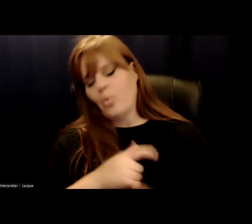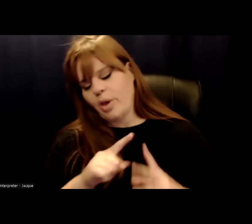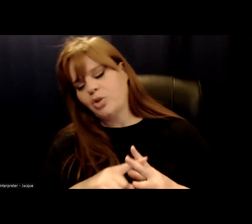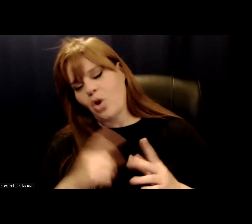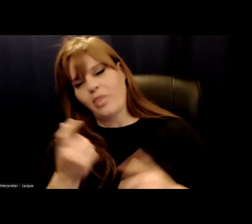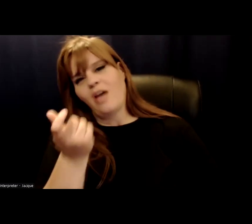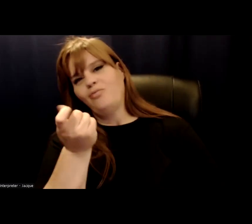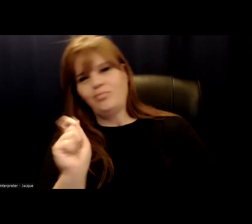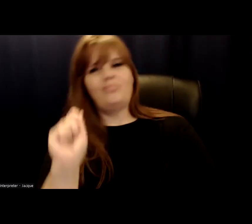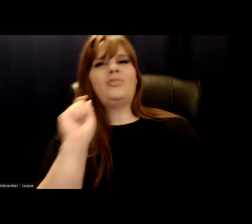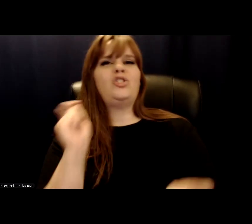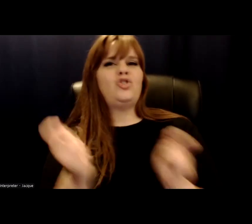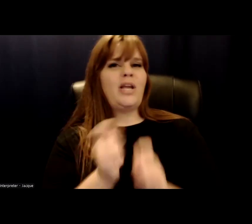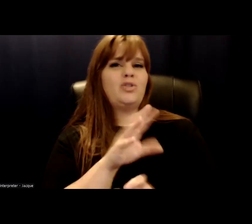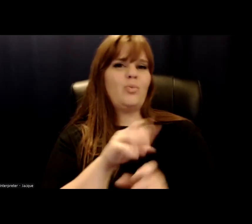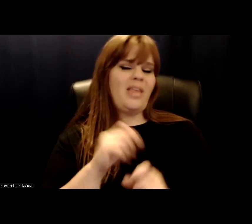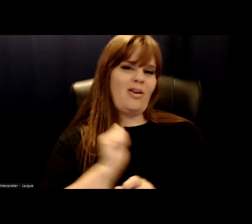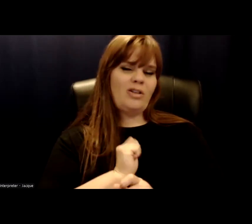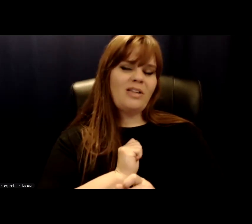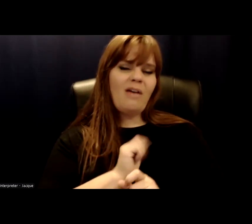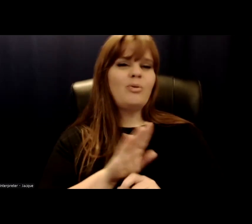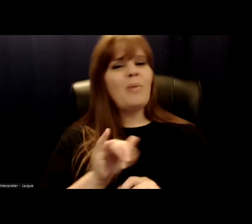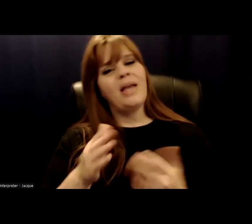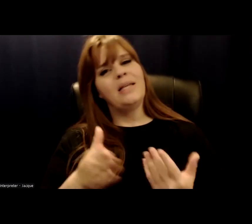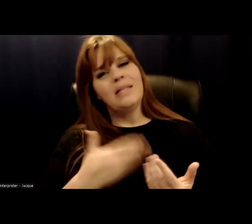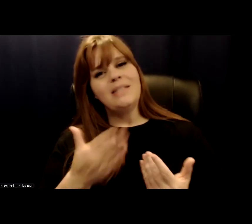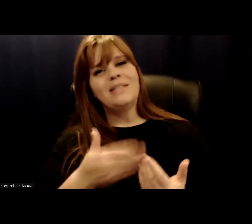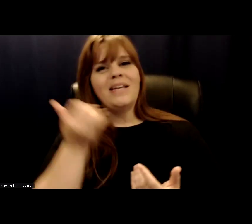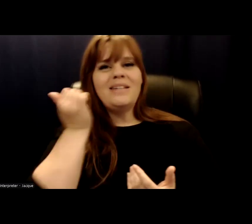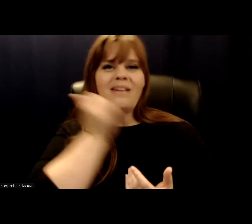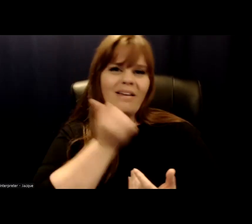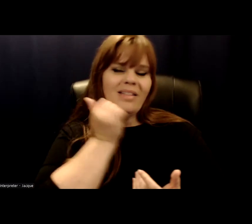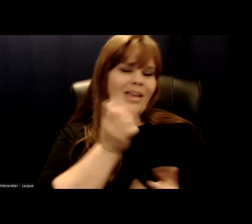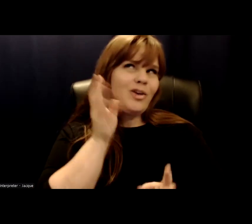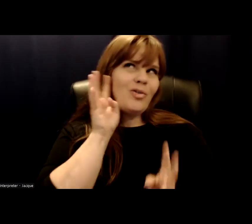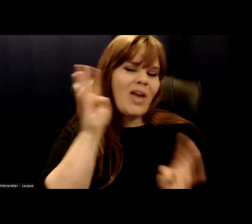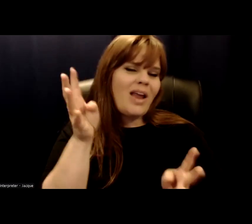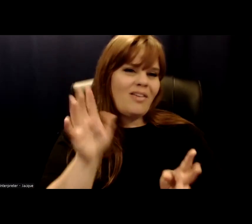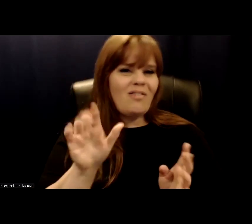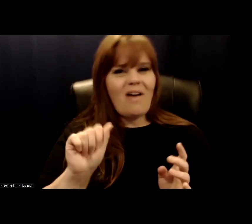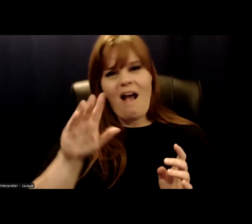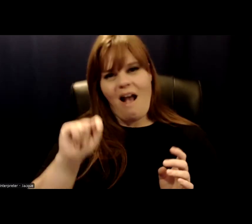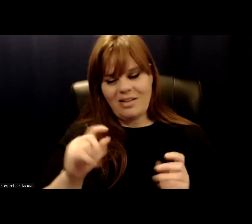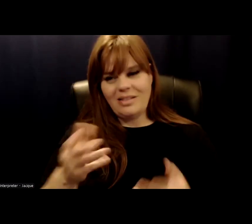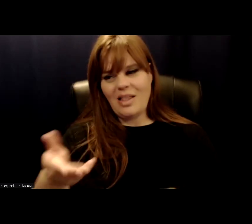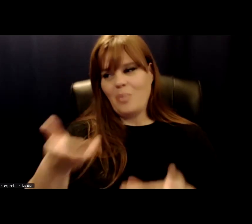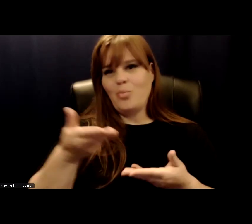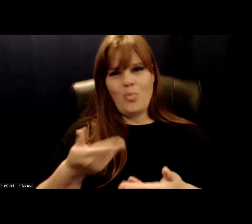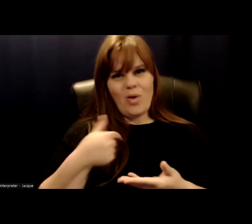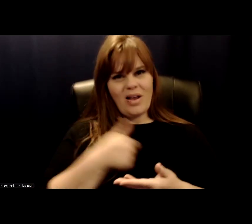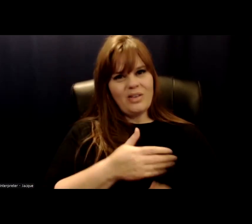ourselves by easy, daily, creative acts that bring us joy.